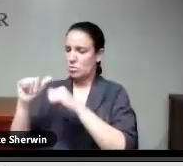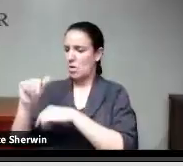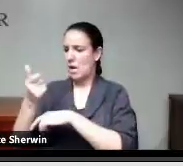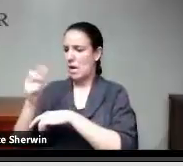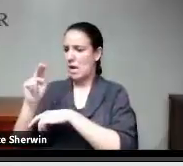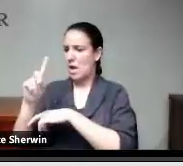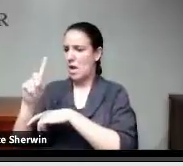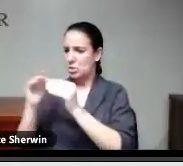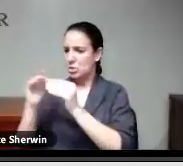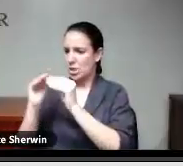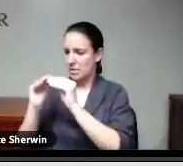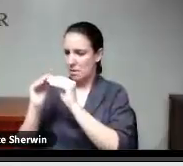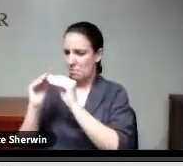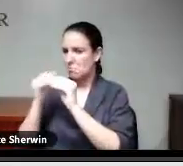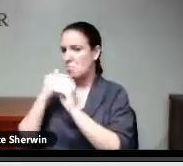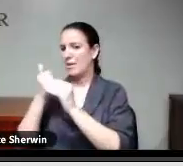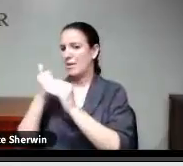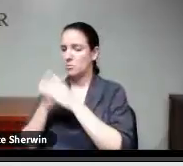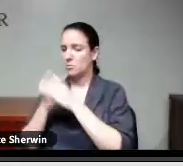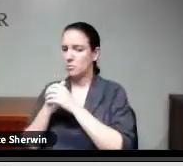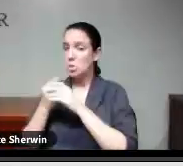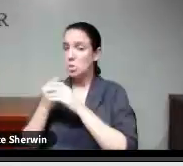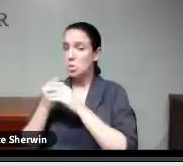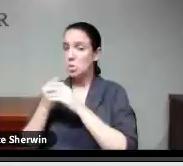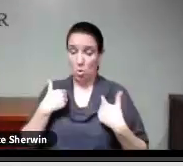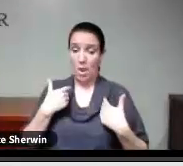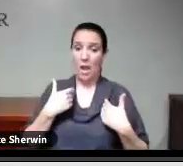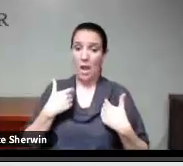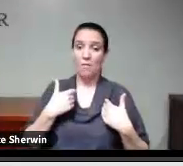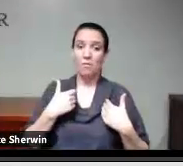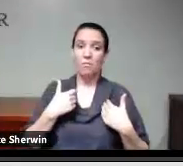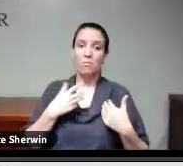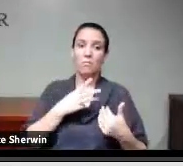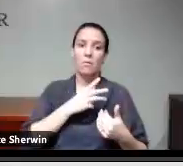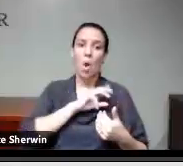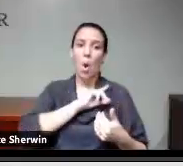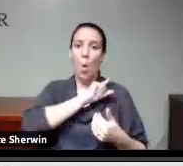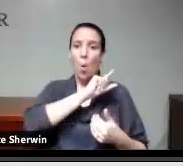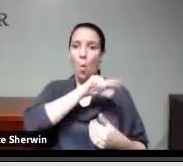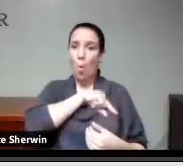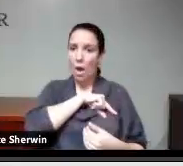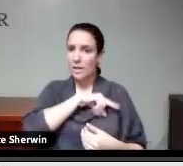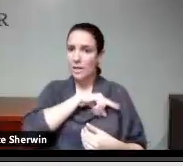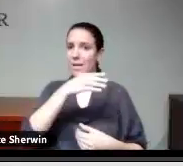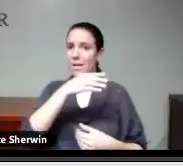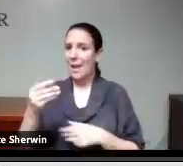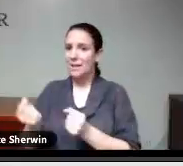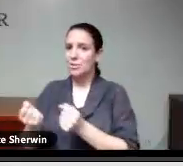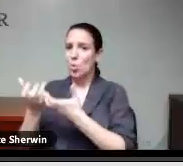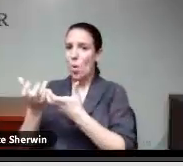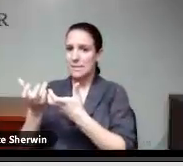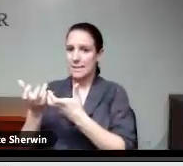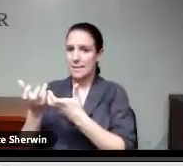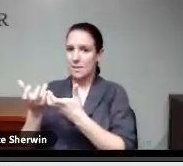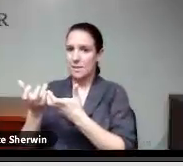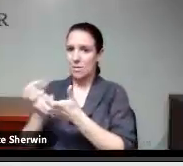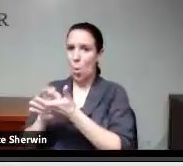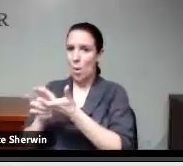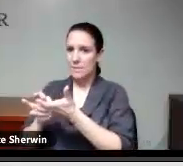And so you have a quantitative and qualitative metric there that you have you have a 9 out of 10, but you also